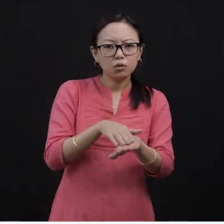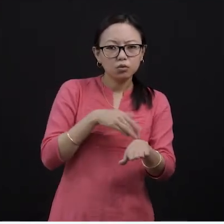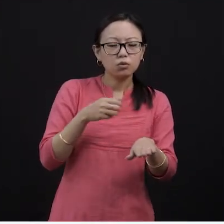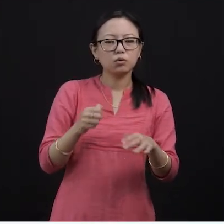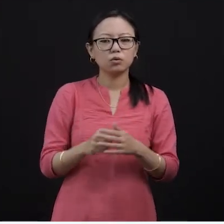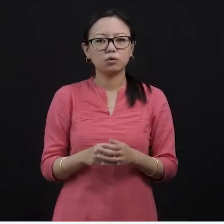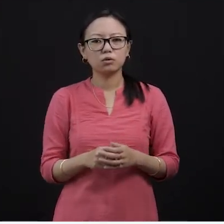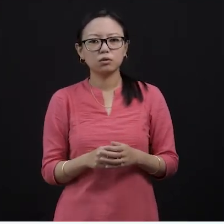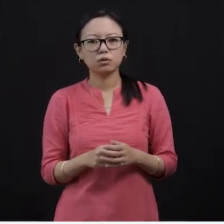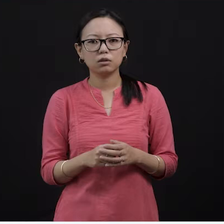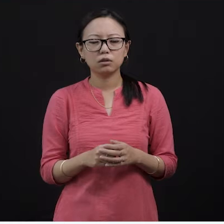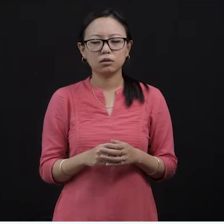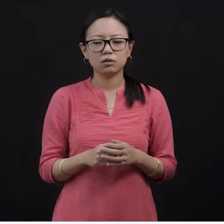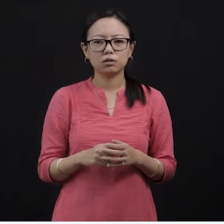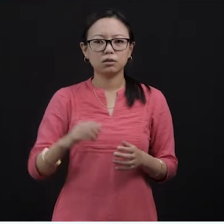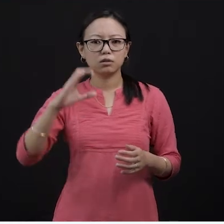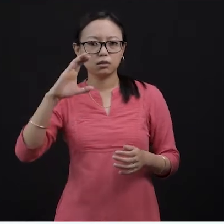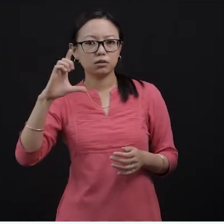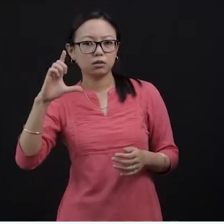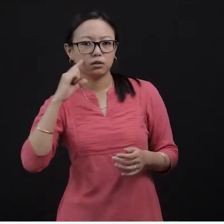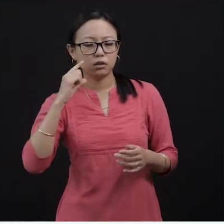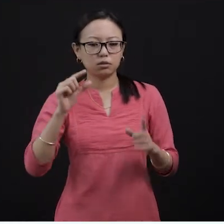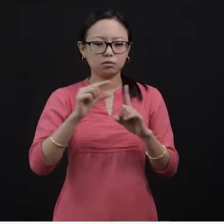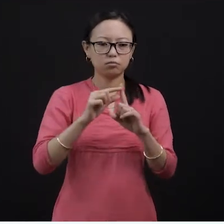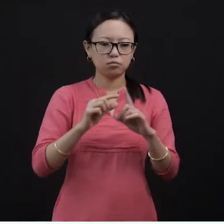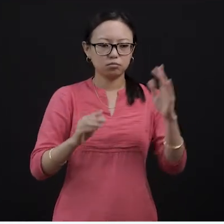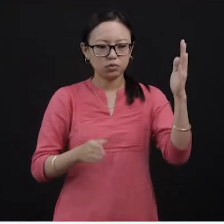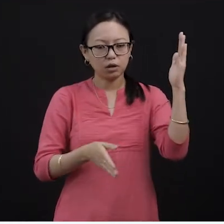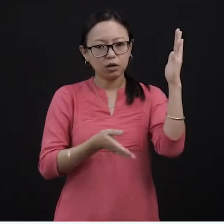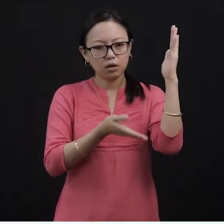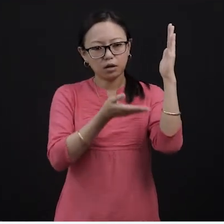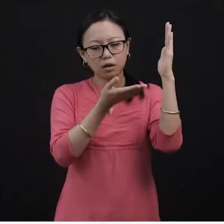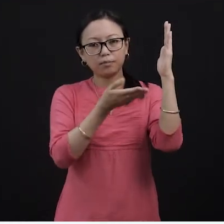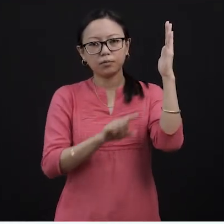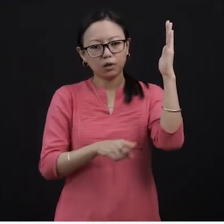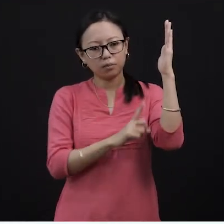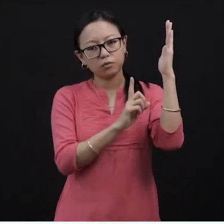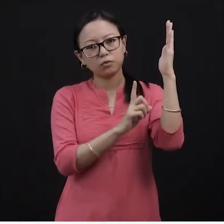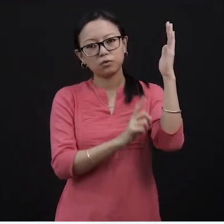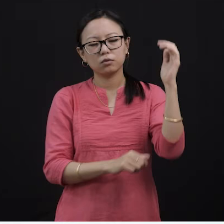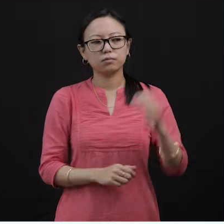if it looks like the kite is like the kite, okay? It looks as if like the kite.